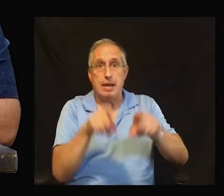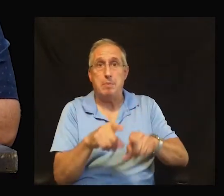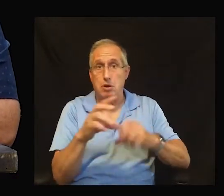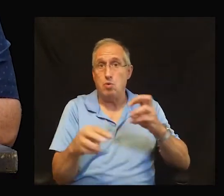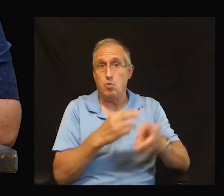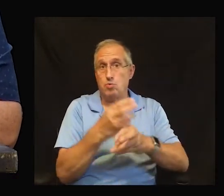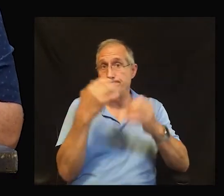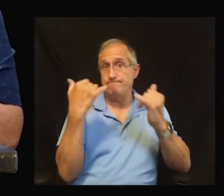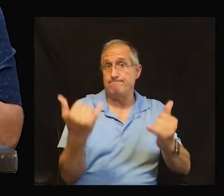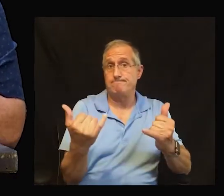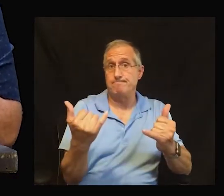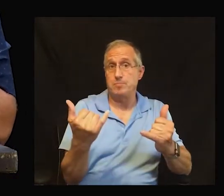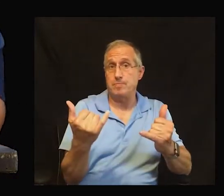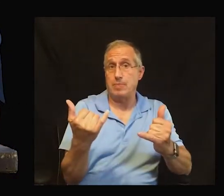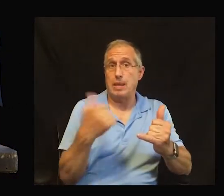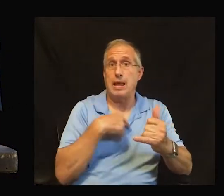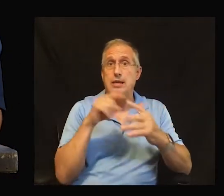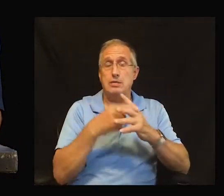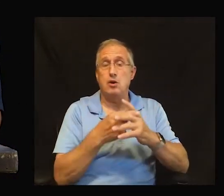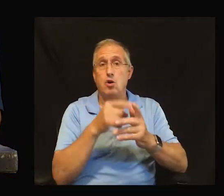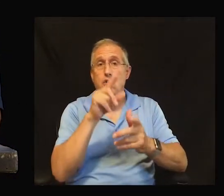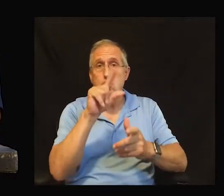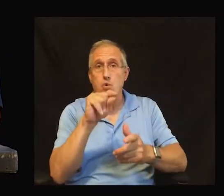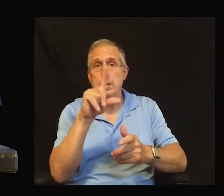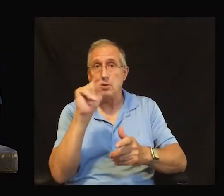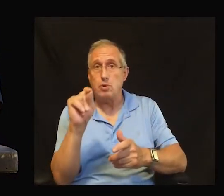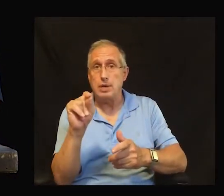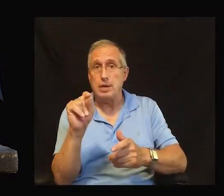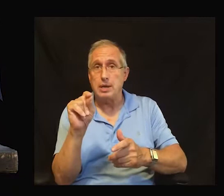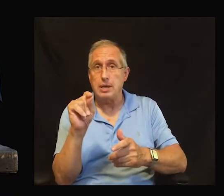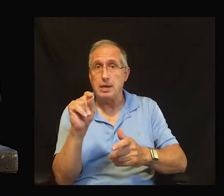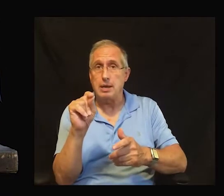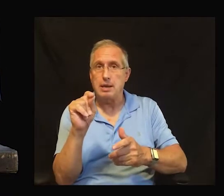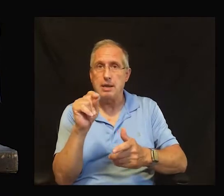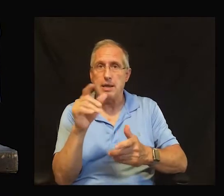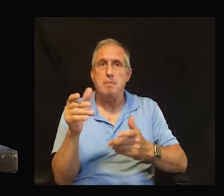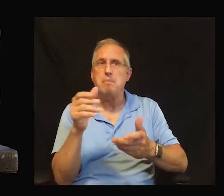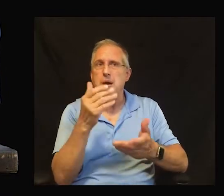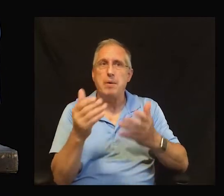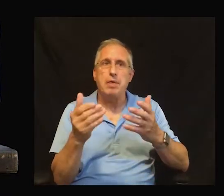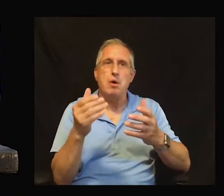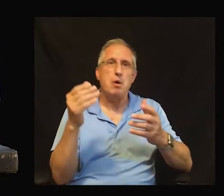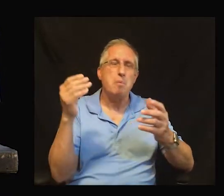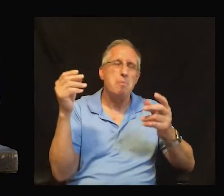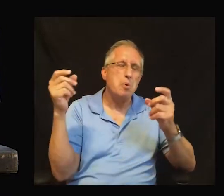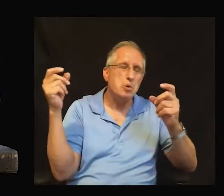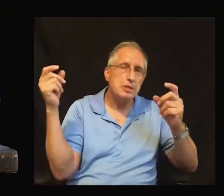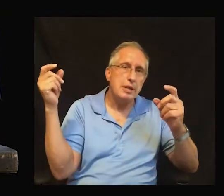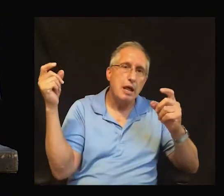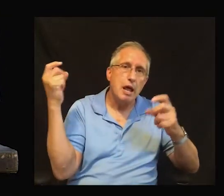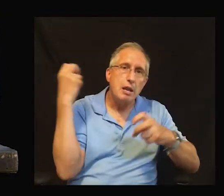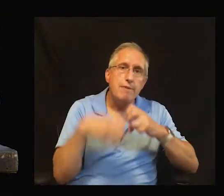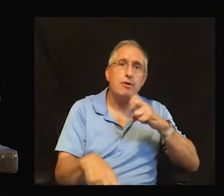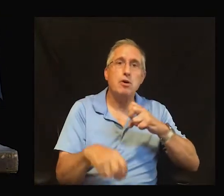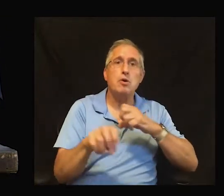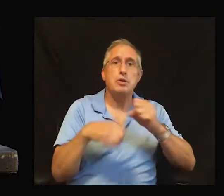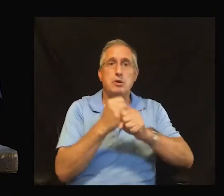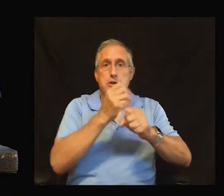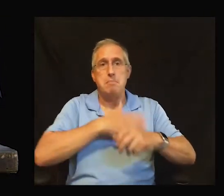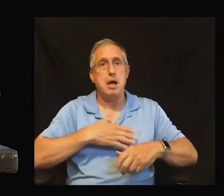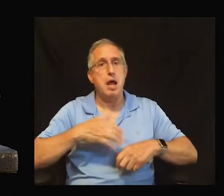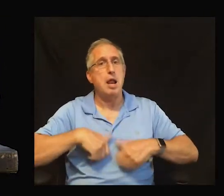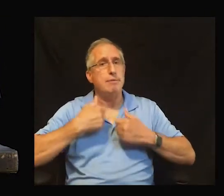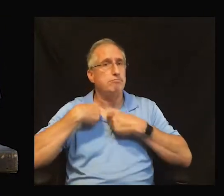on in the world today. I started 2020. This has probably been one of the most difficult years of my